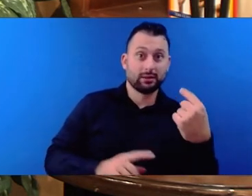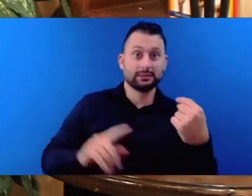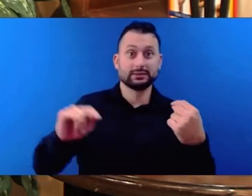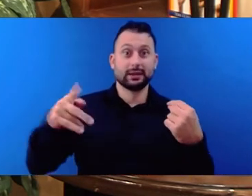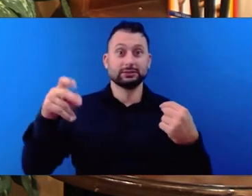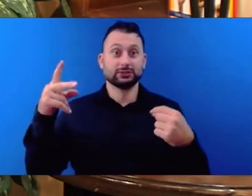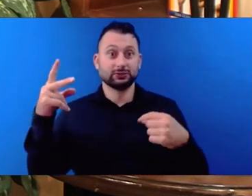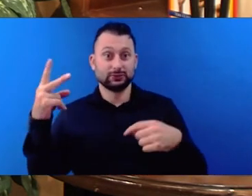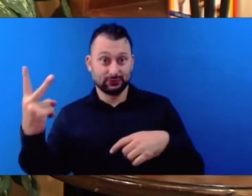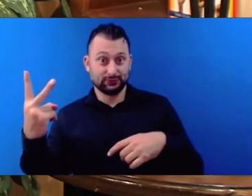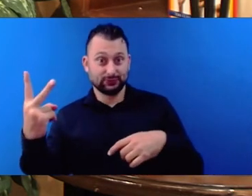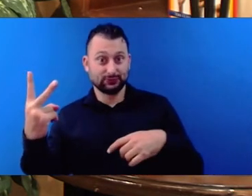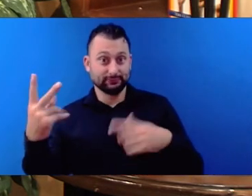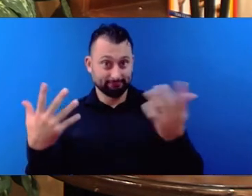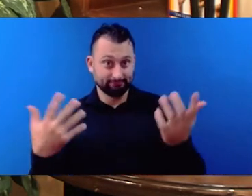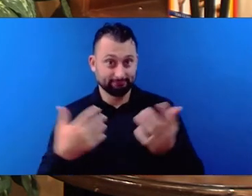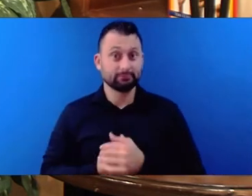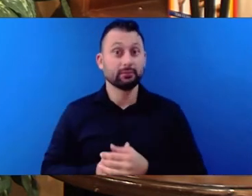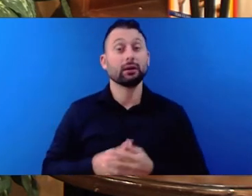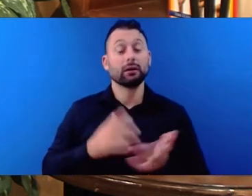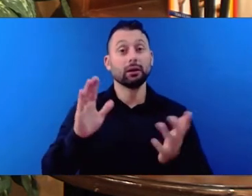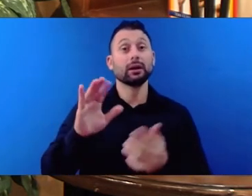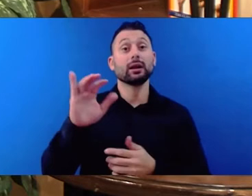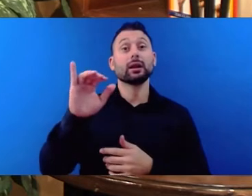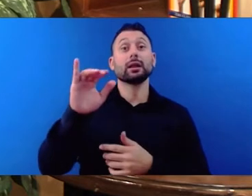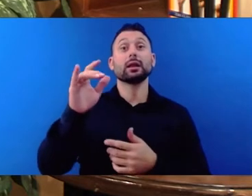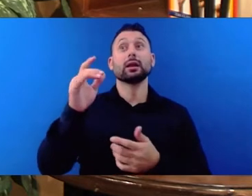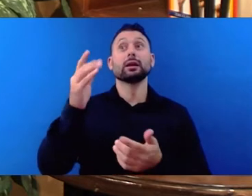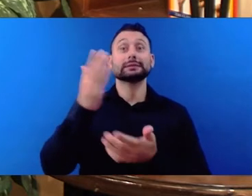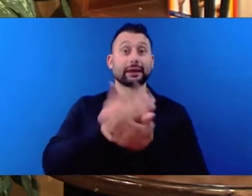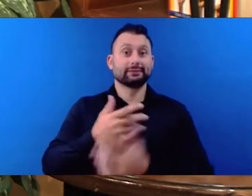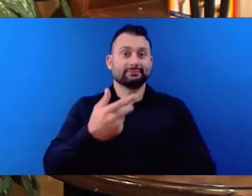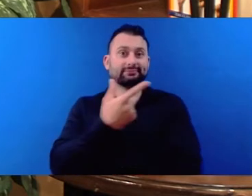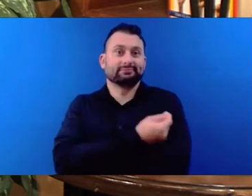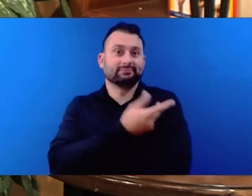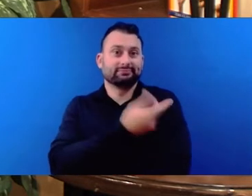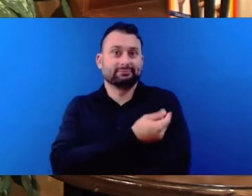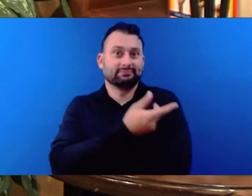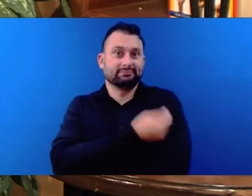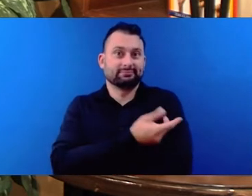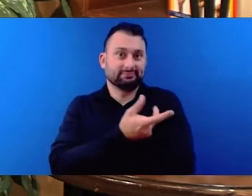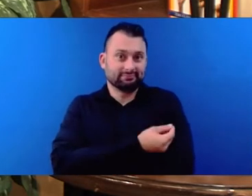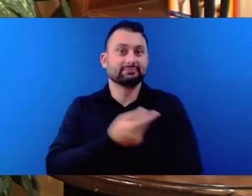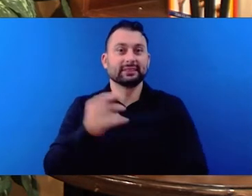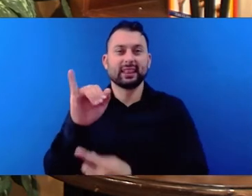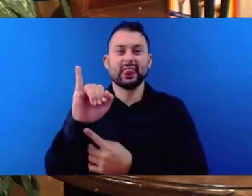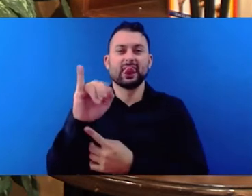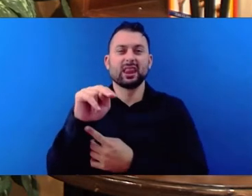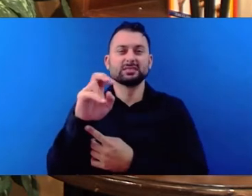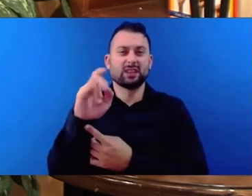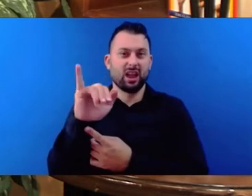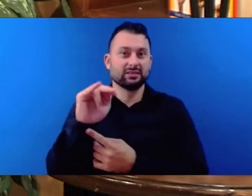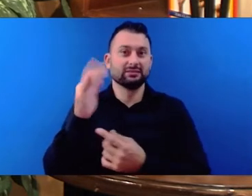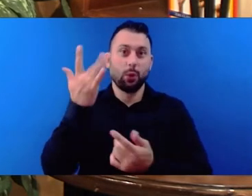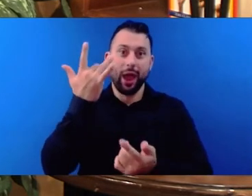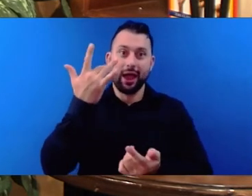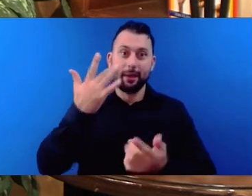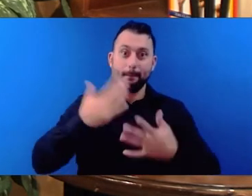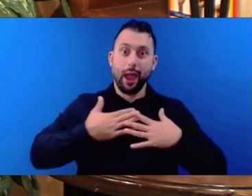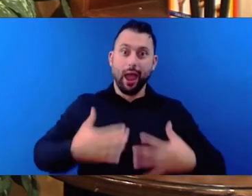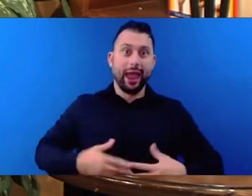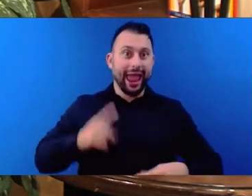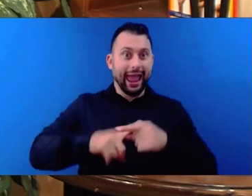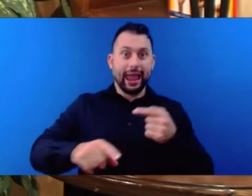insulin that it needs to get that sugar into the cell to be used for energy. In type 2